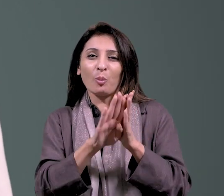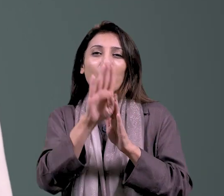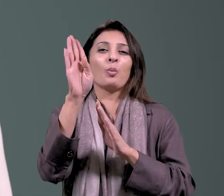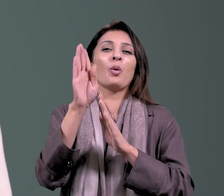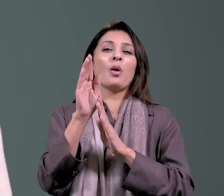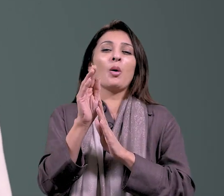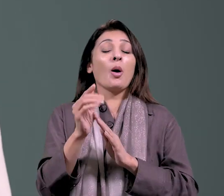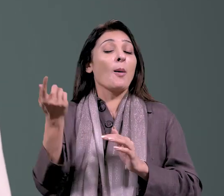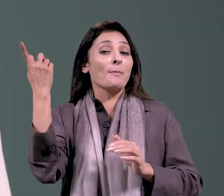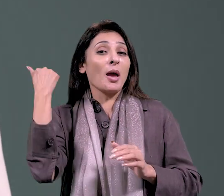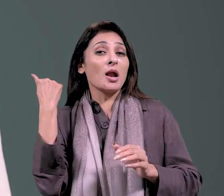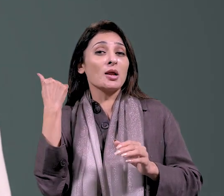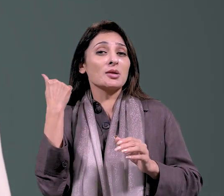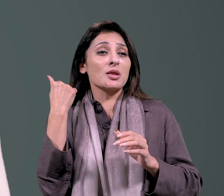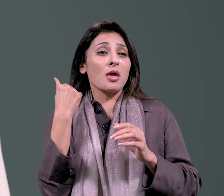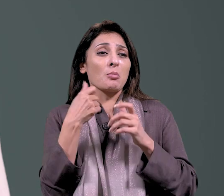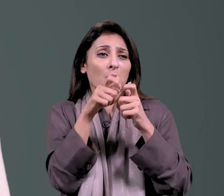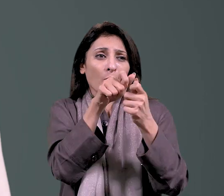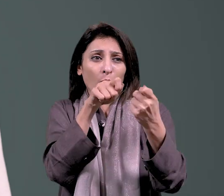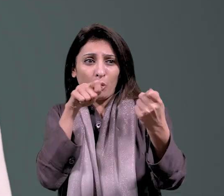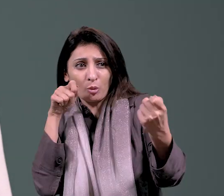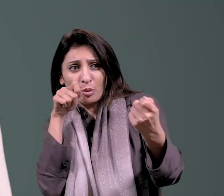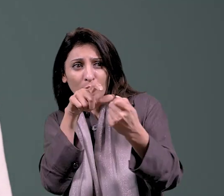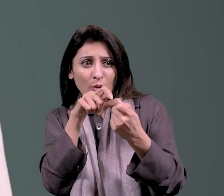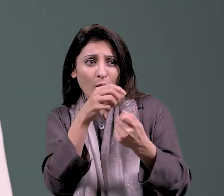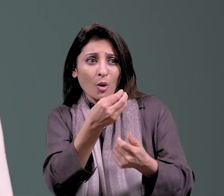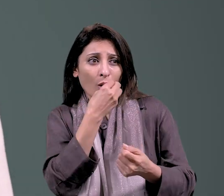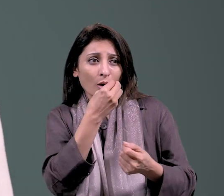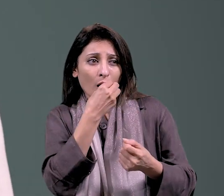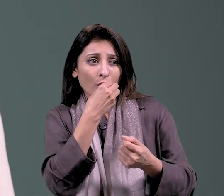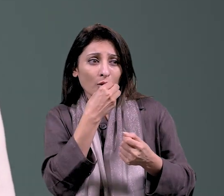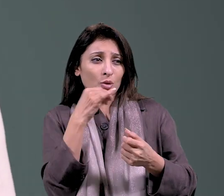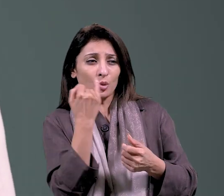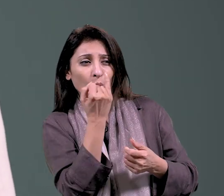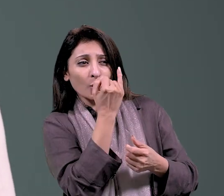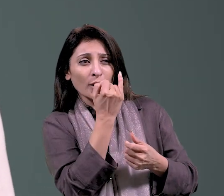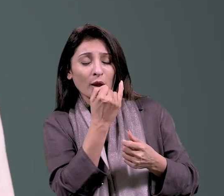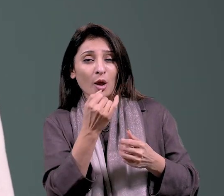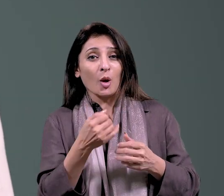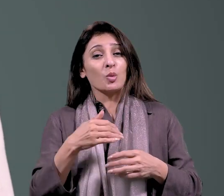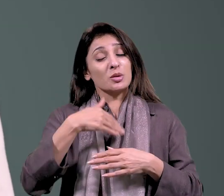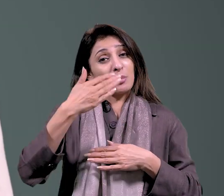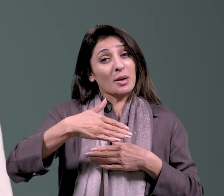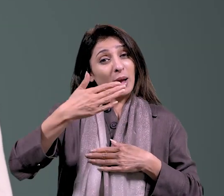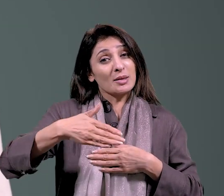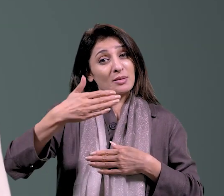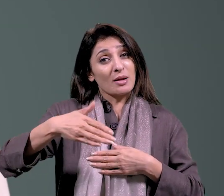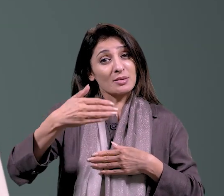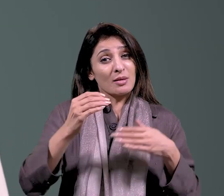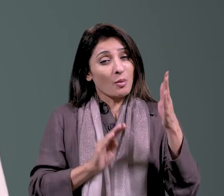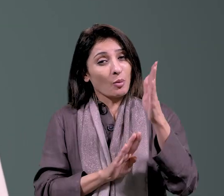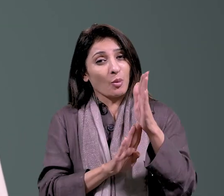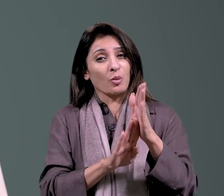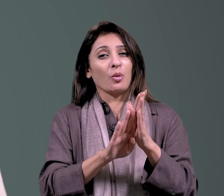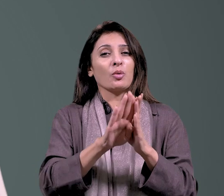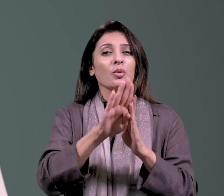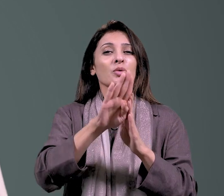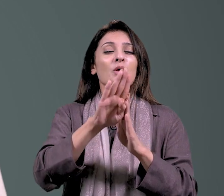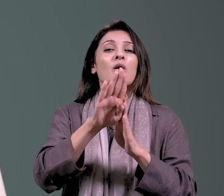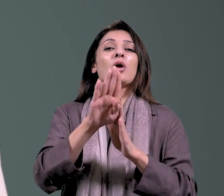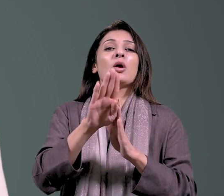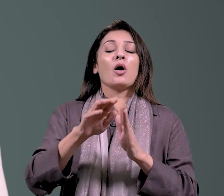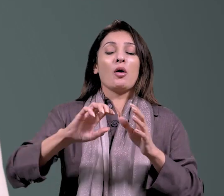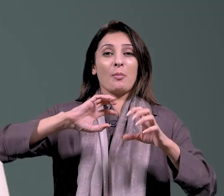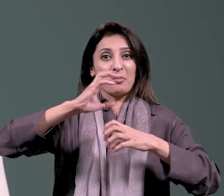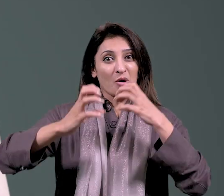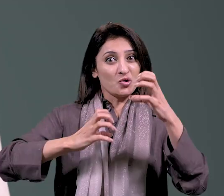simple hunter-gatherer to a farmer, and become the captain of commerce and